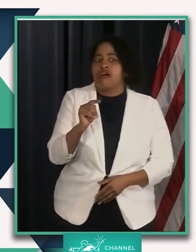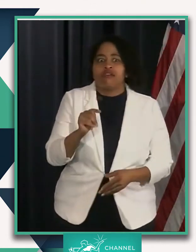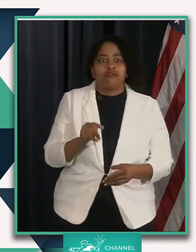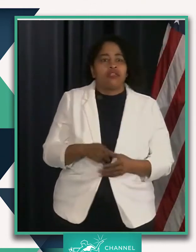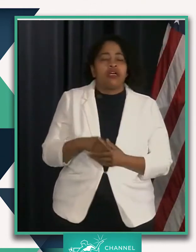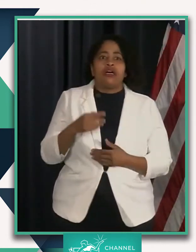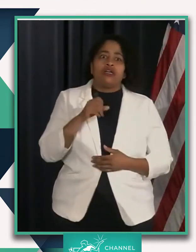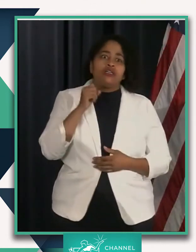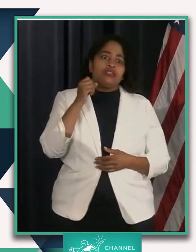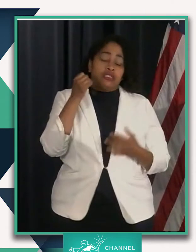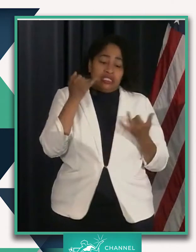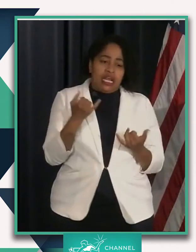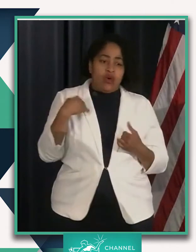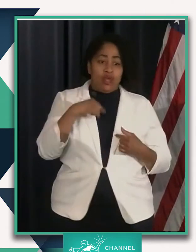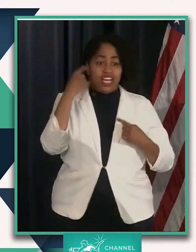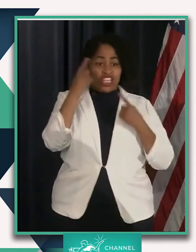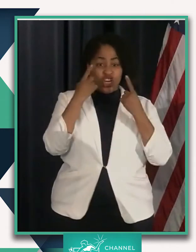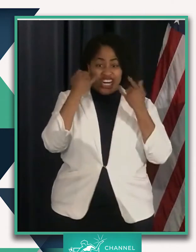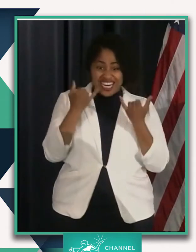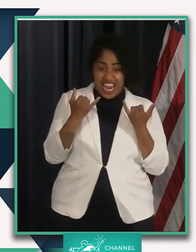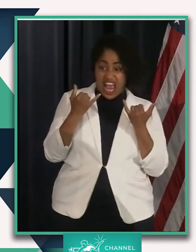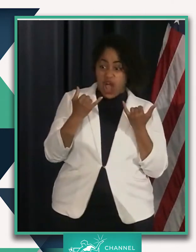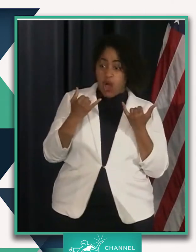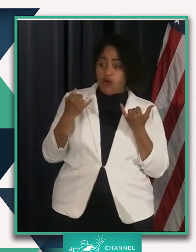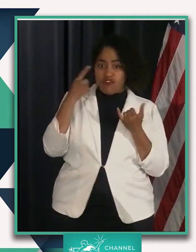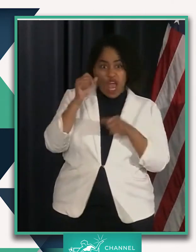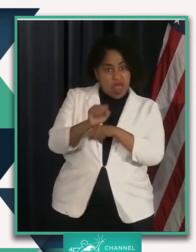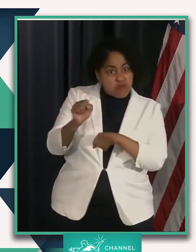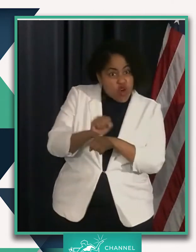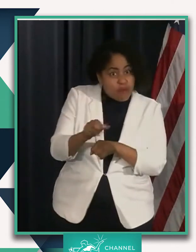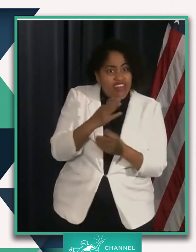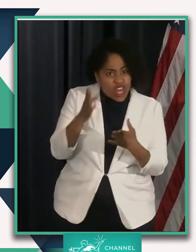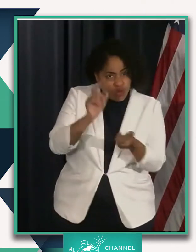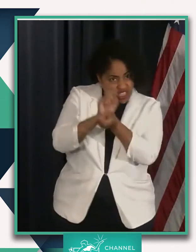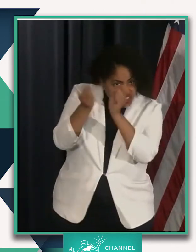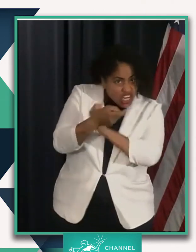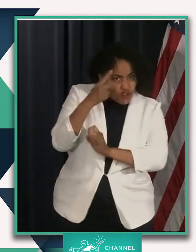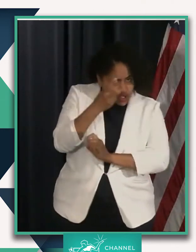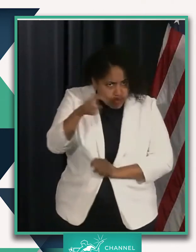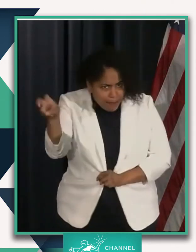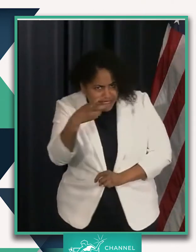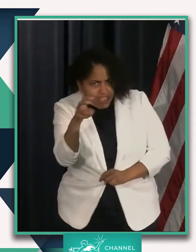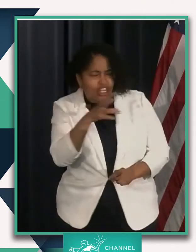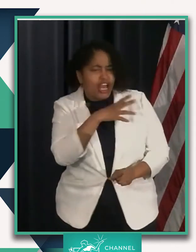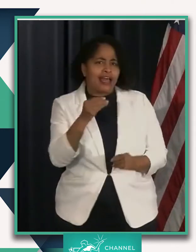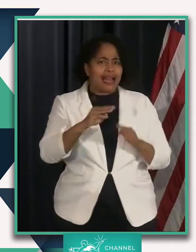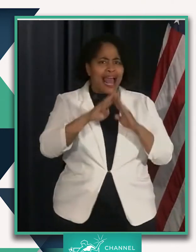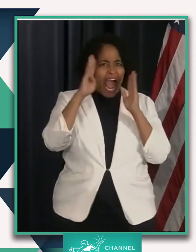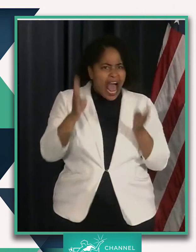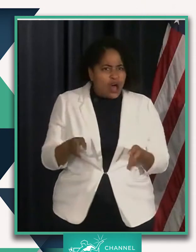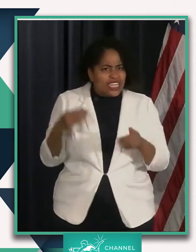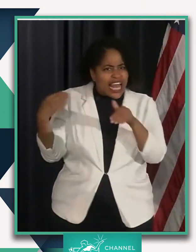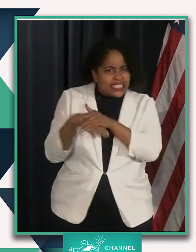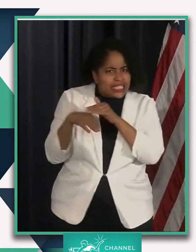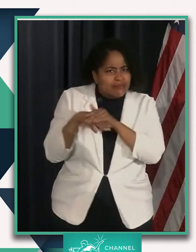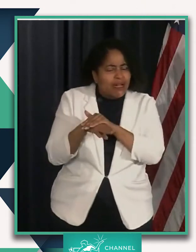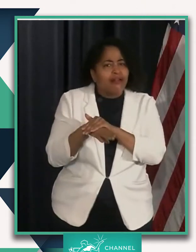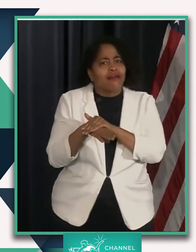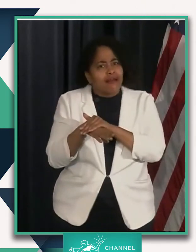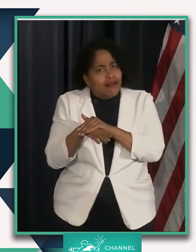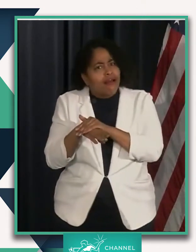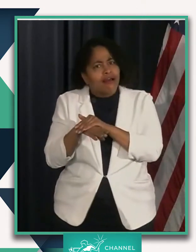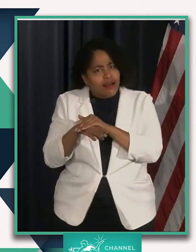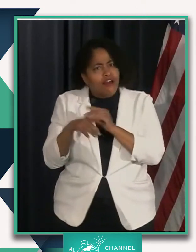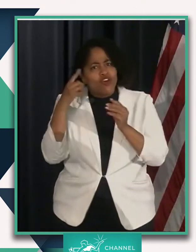that we're being considered for employment and things are going to change in transportation and housing accessibility